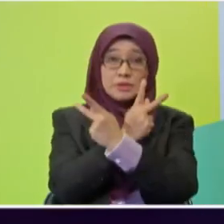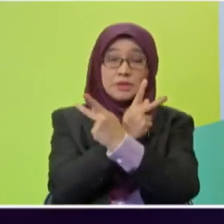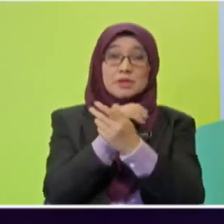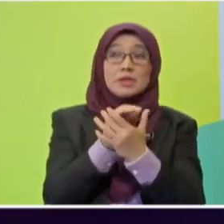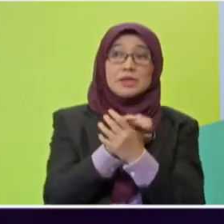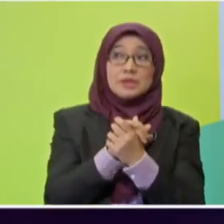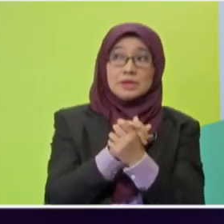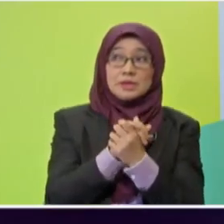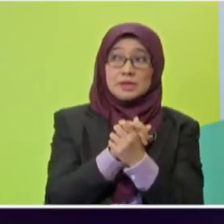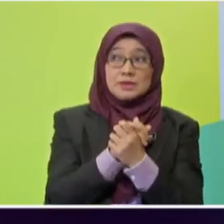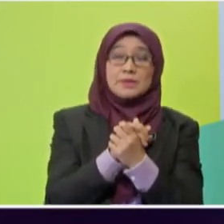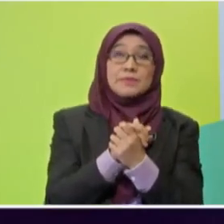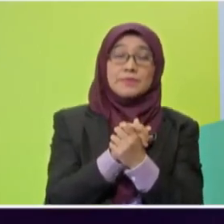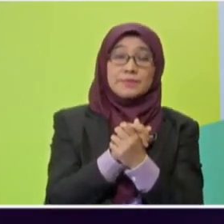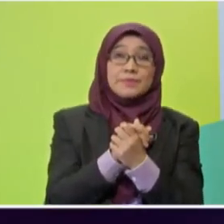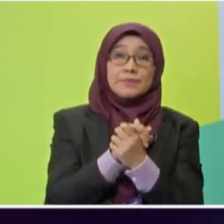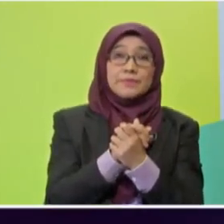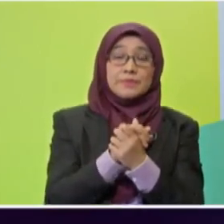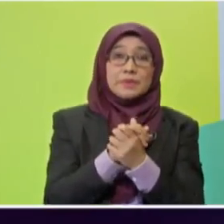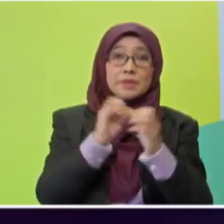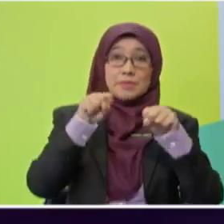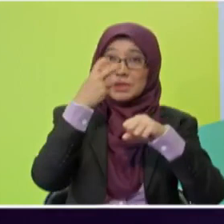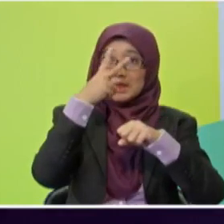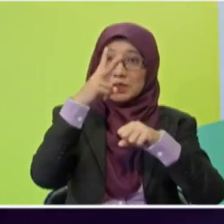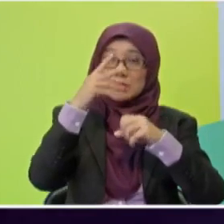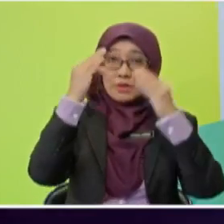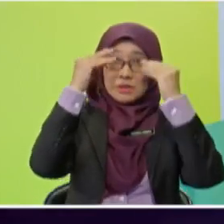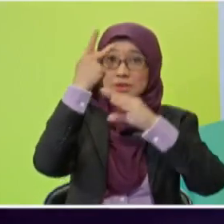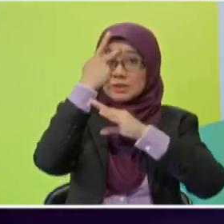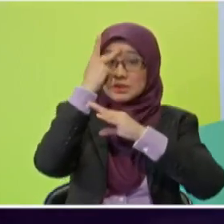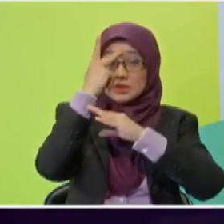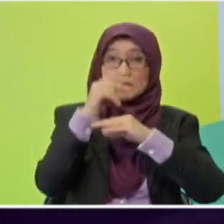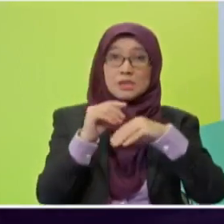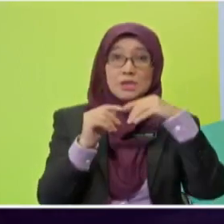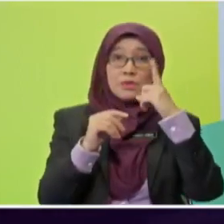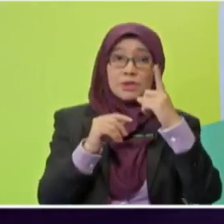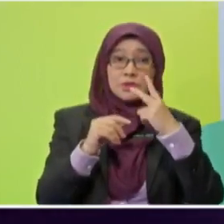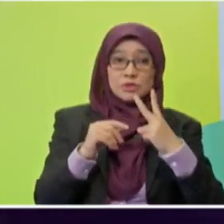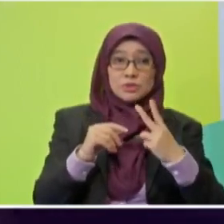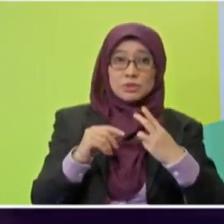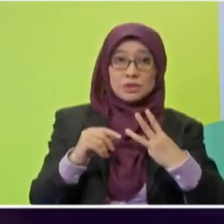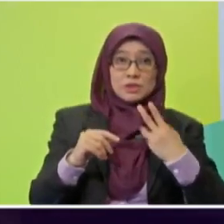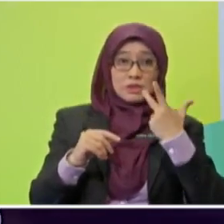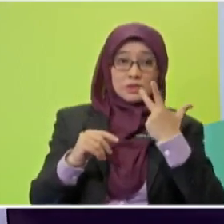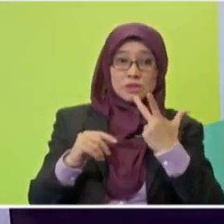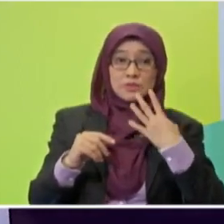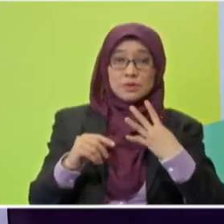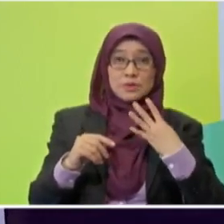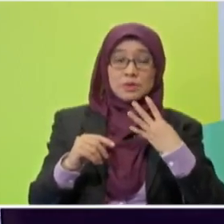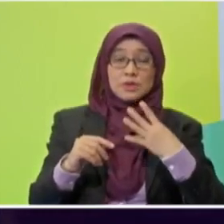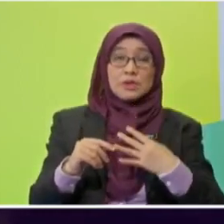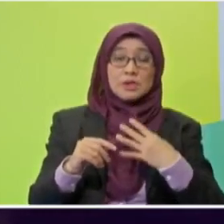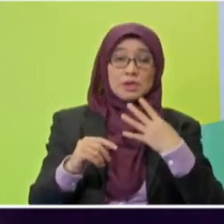2, 3, we divide the 16 like this. Okay, 4, 5, 6, 7, 8 times of 6.